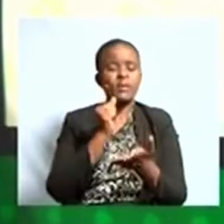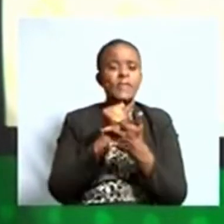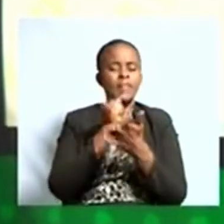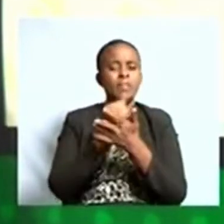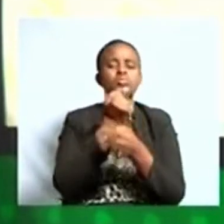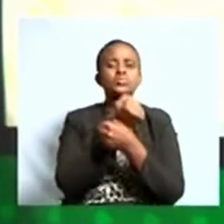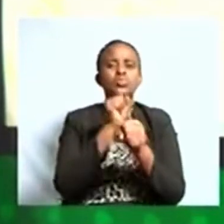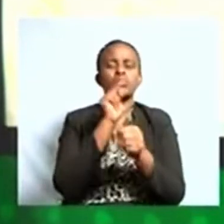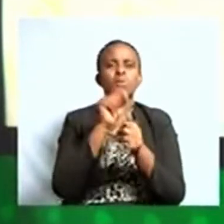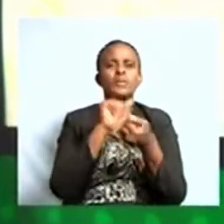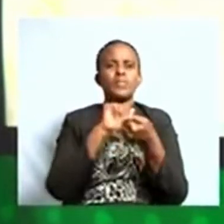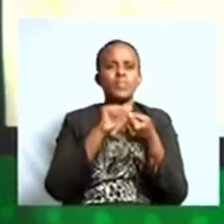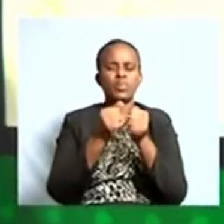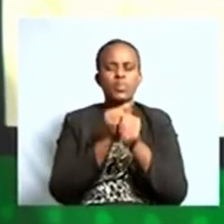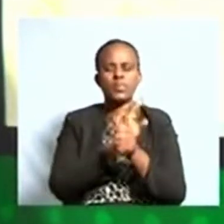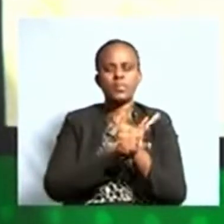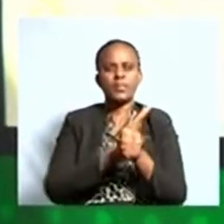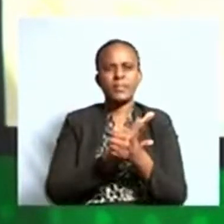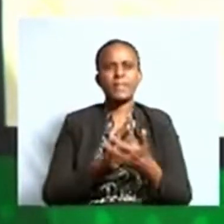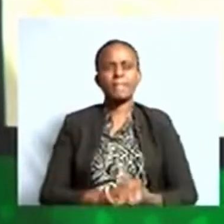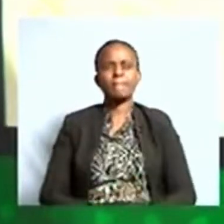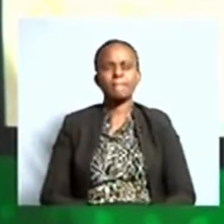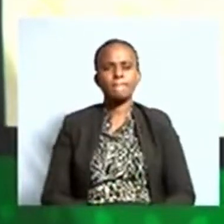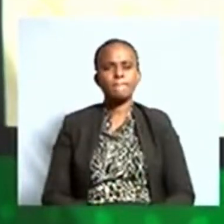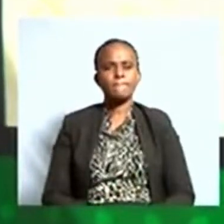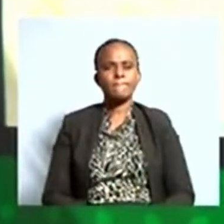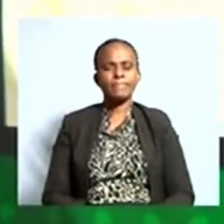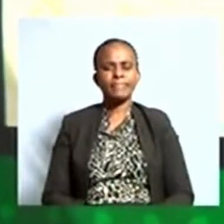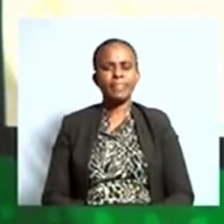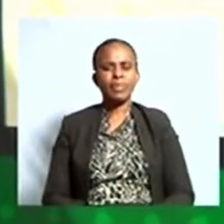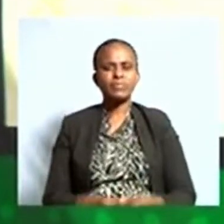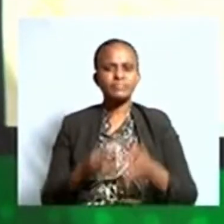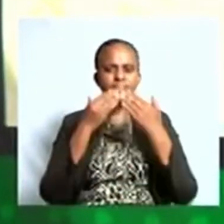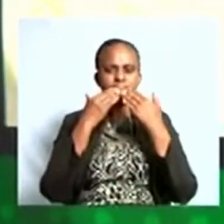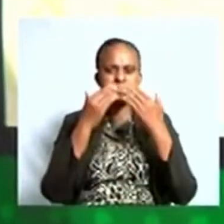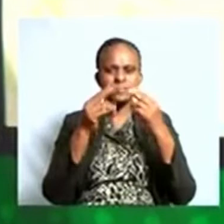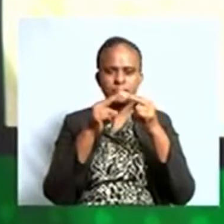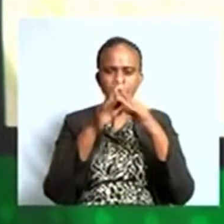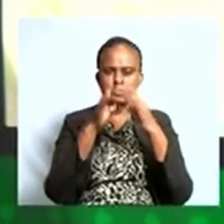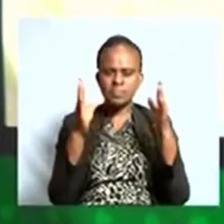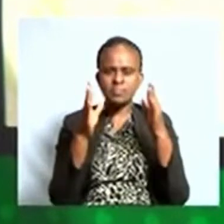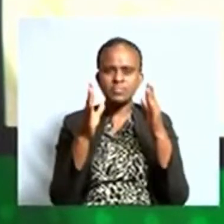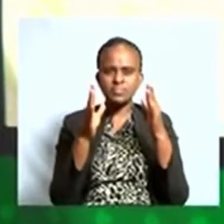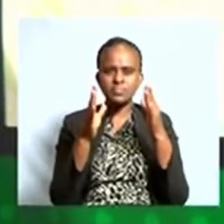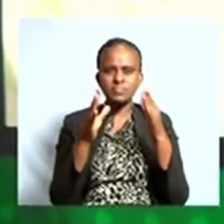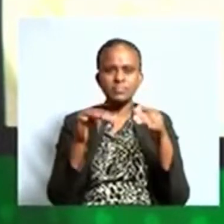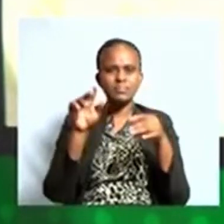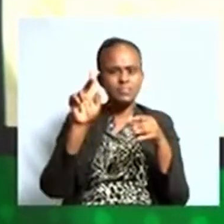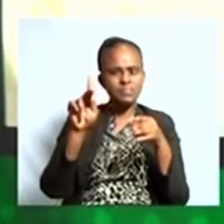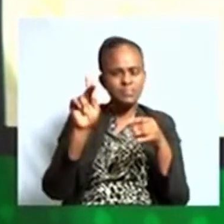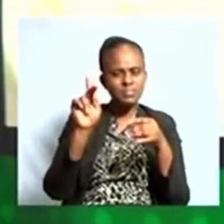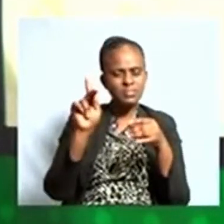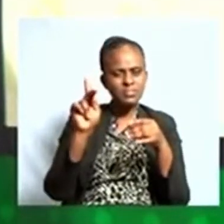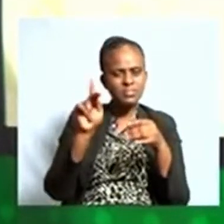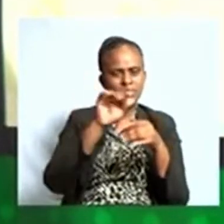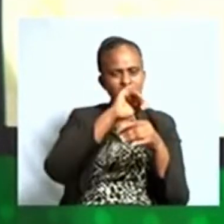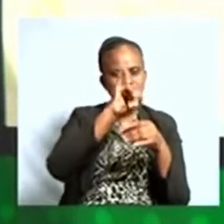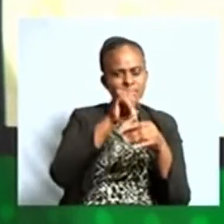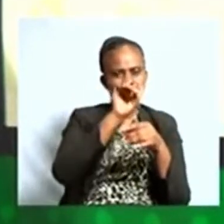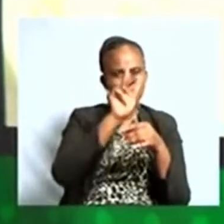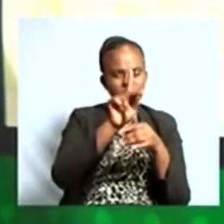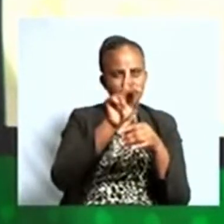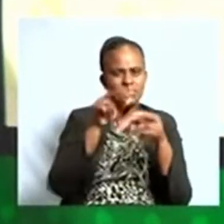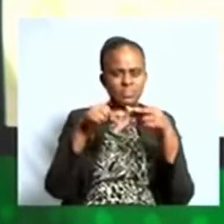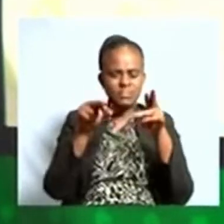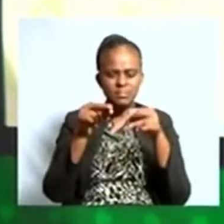lawlessness. Quick reaction to the cause? Yeah, thank you very much. On Karikiriki JK Road,